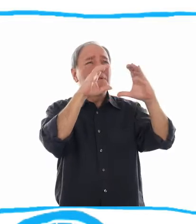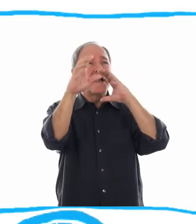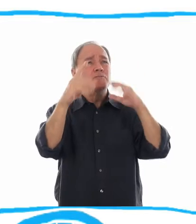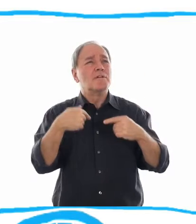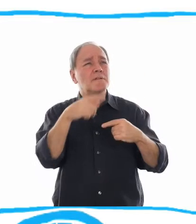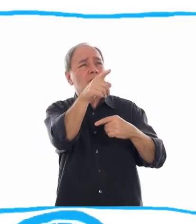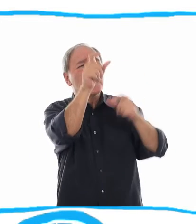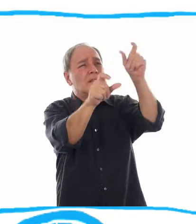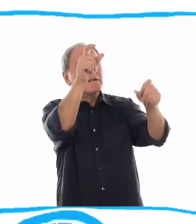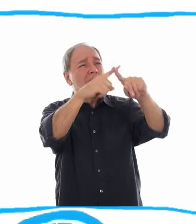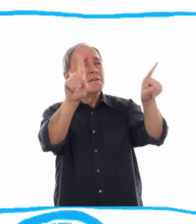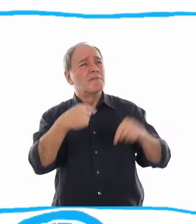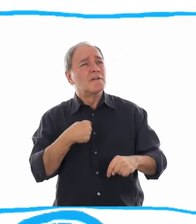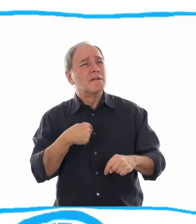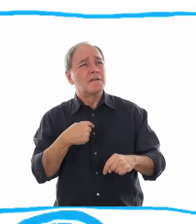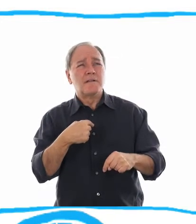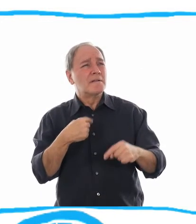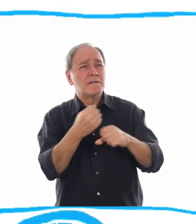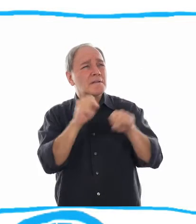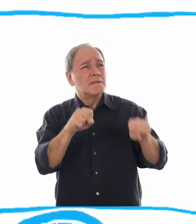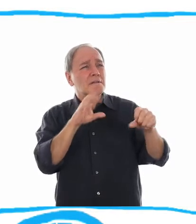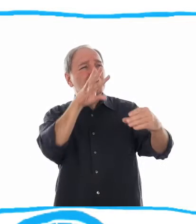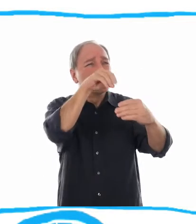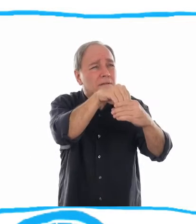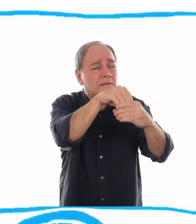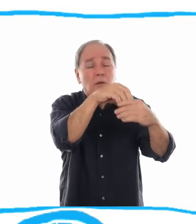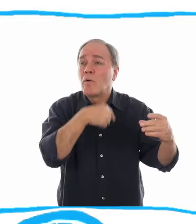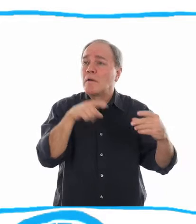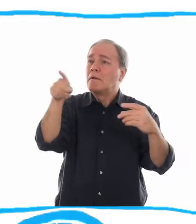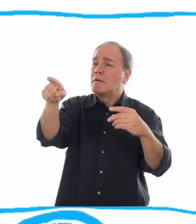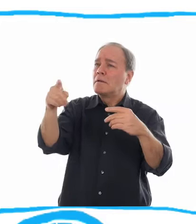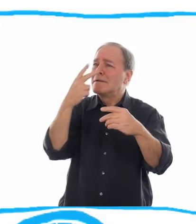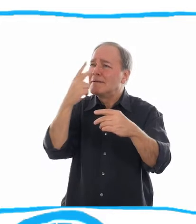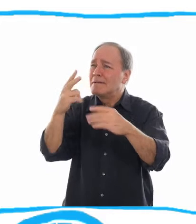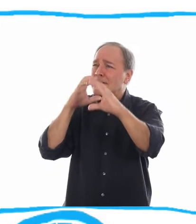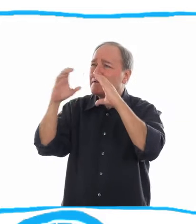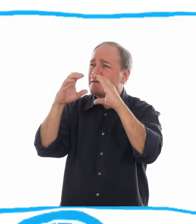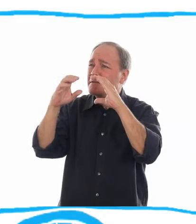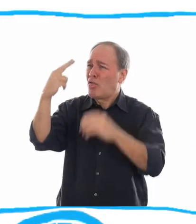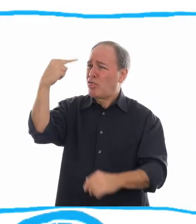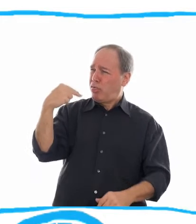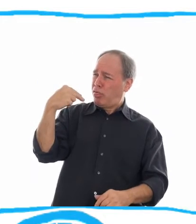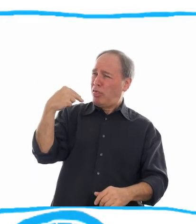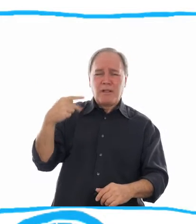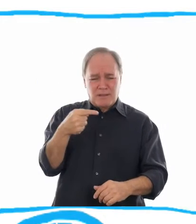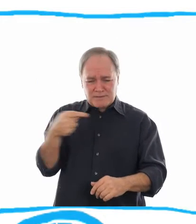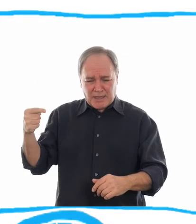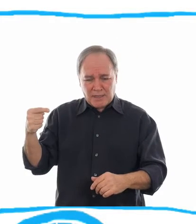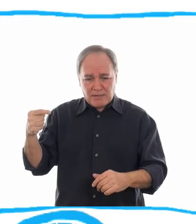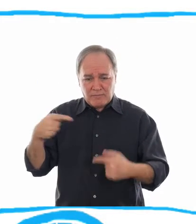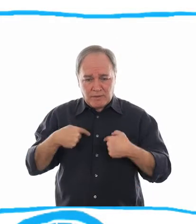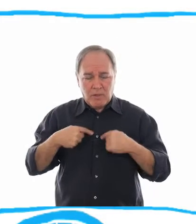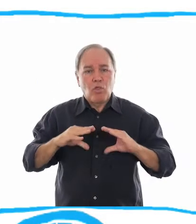if I am seen and portrayed in a negative way, what does that tell me about myself? And what does it tell other